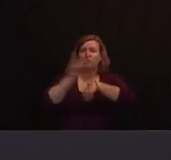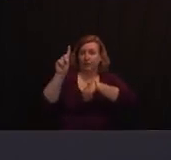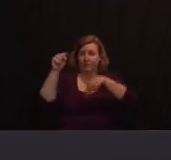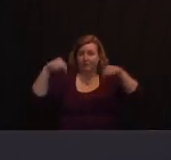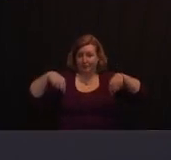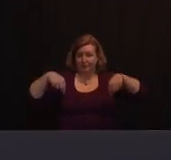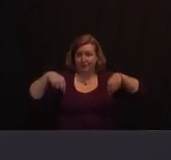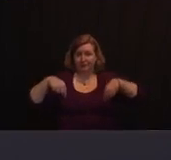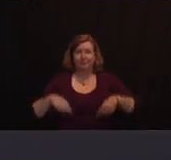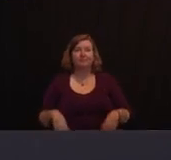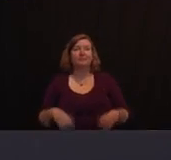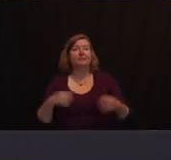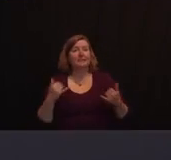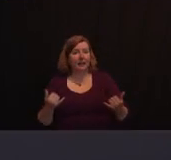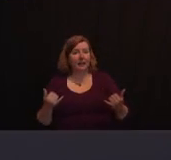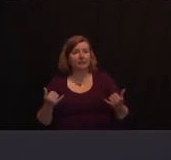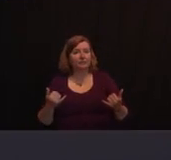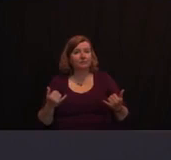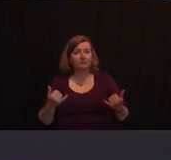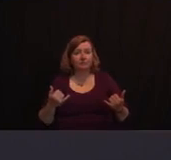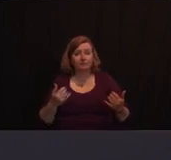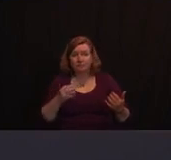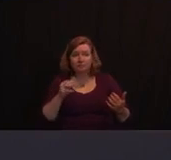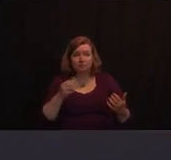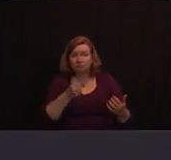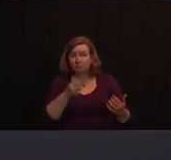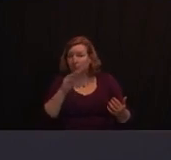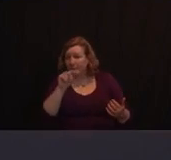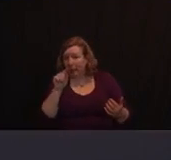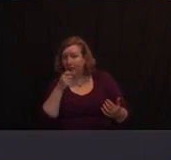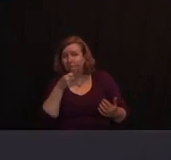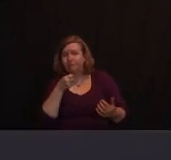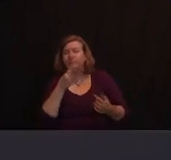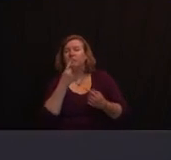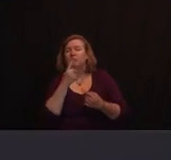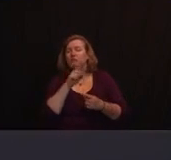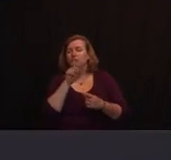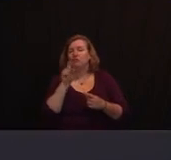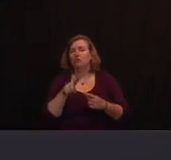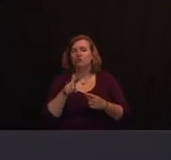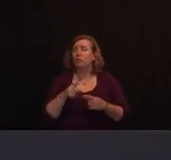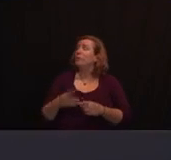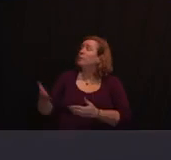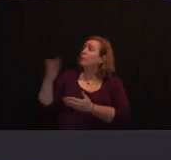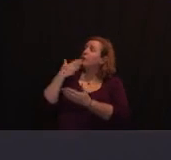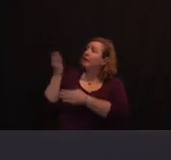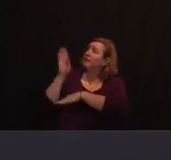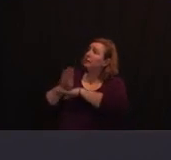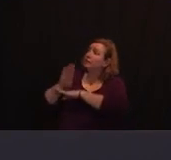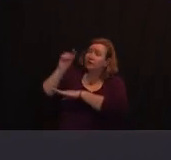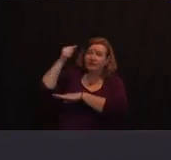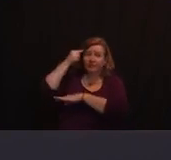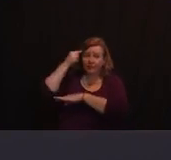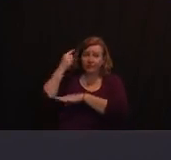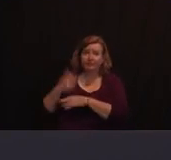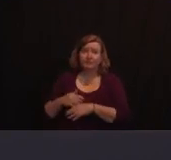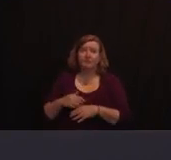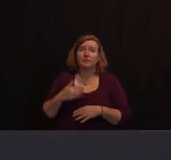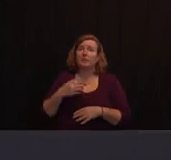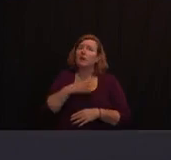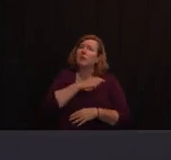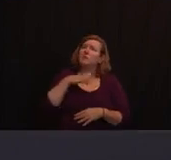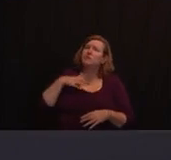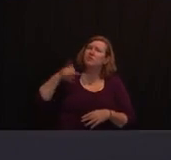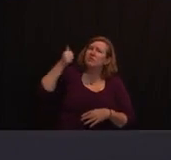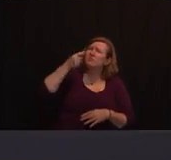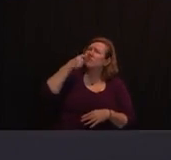So with that, Dante's got the mic. Matt, we'll start with you. Good afternoon. Good afternoon, Governor. Commissioner, are you able to be more specific on how the